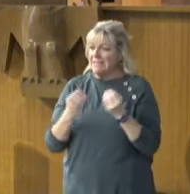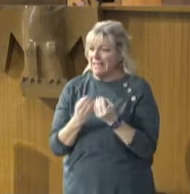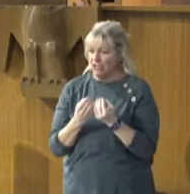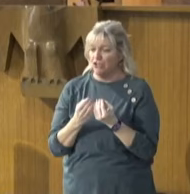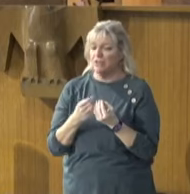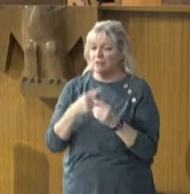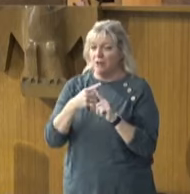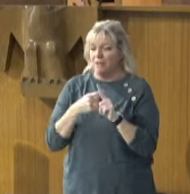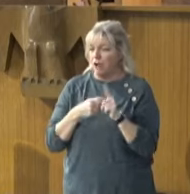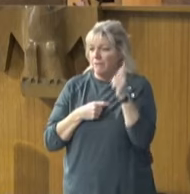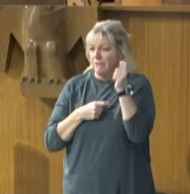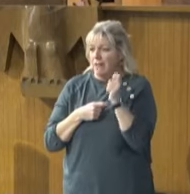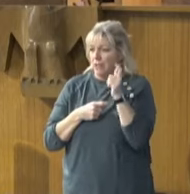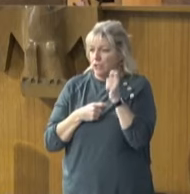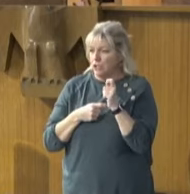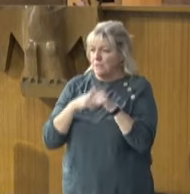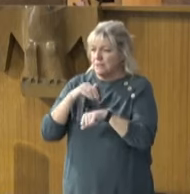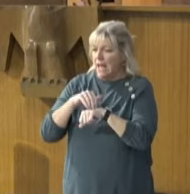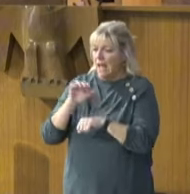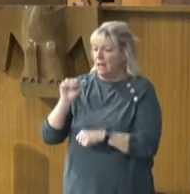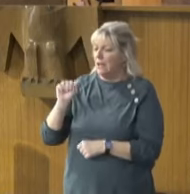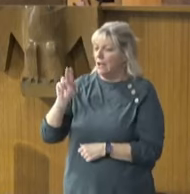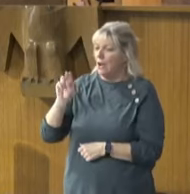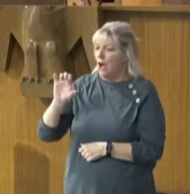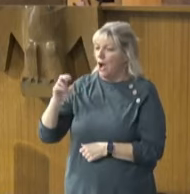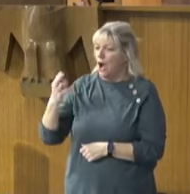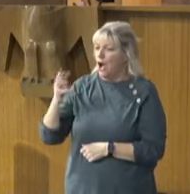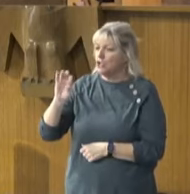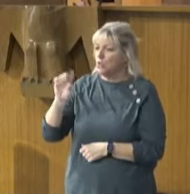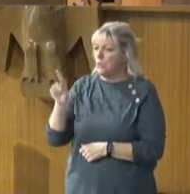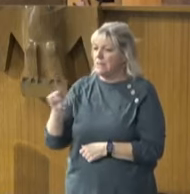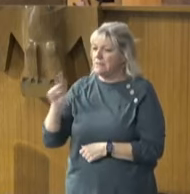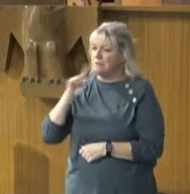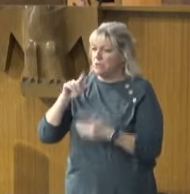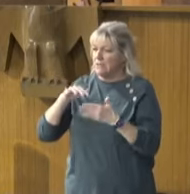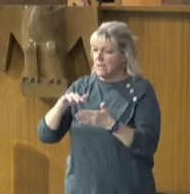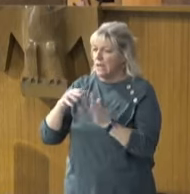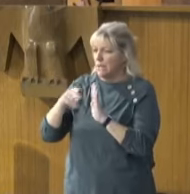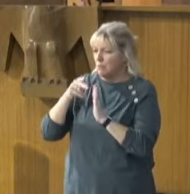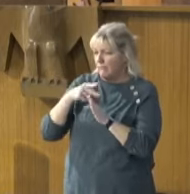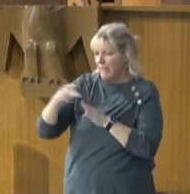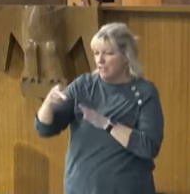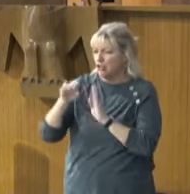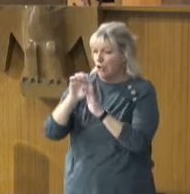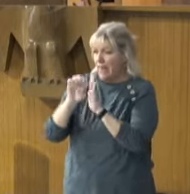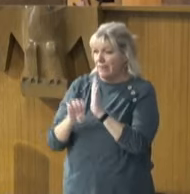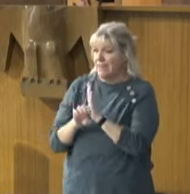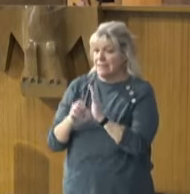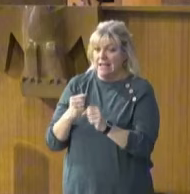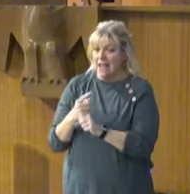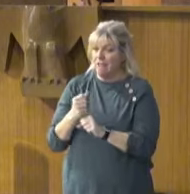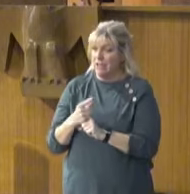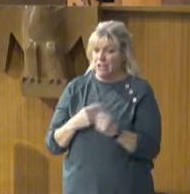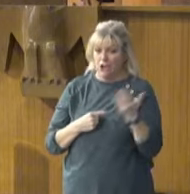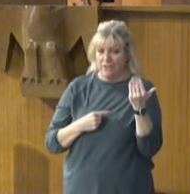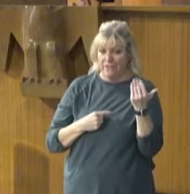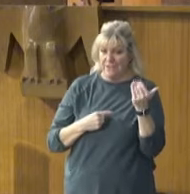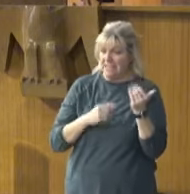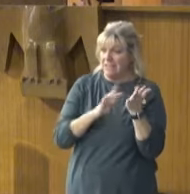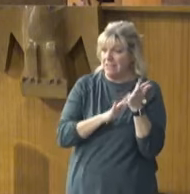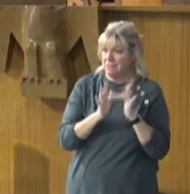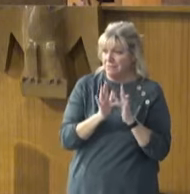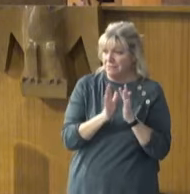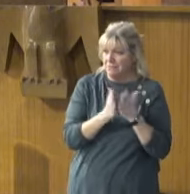Auschwitz for the Study of Professional Ethics, which each year took 15 seminarians, 15 MBA